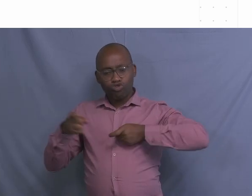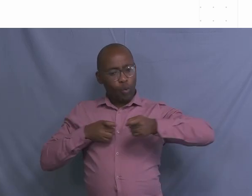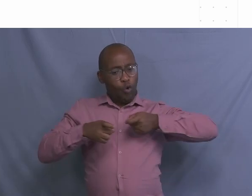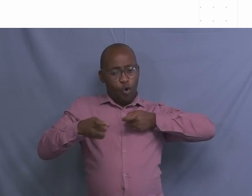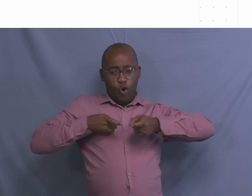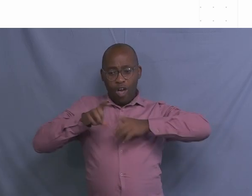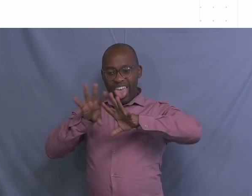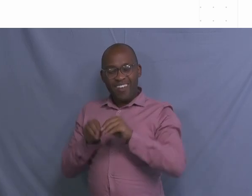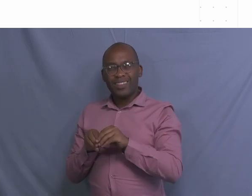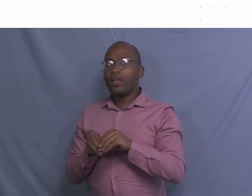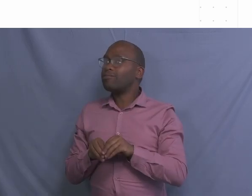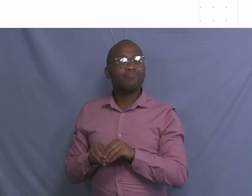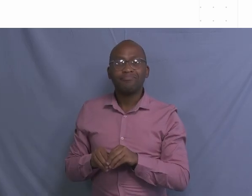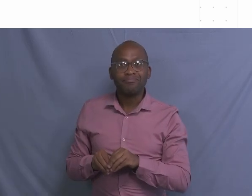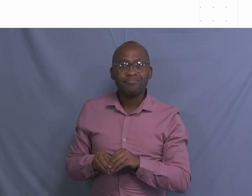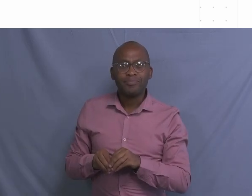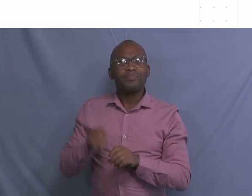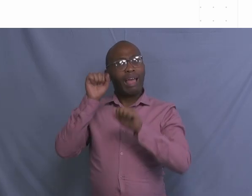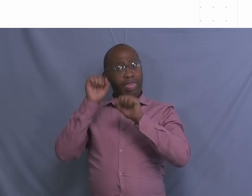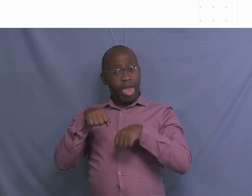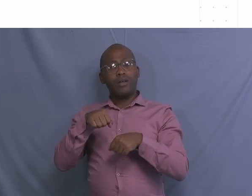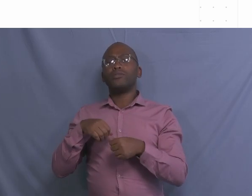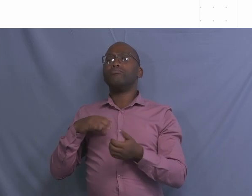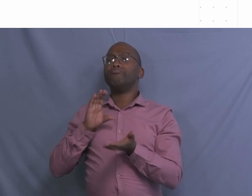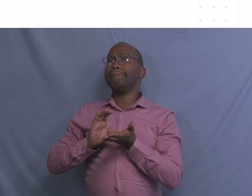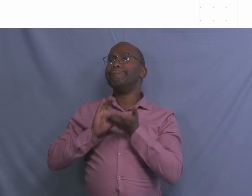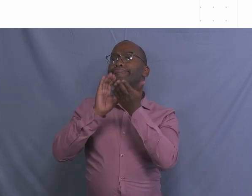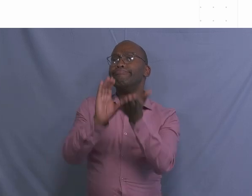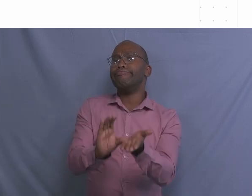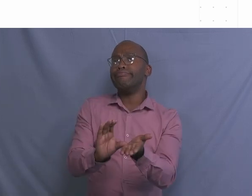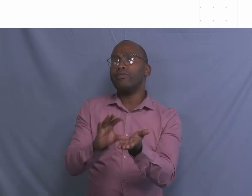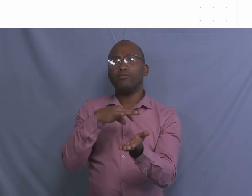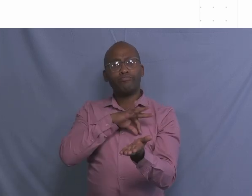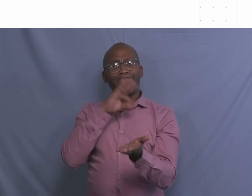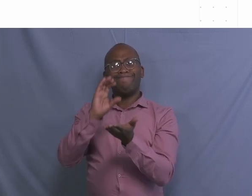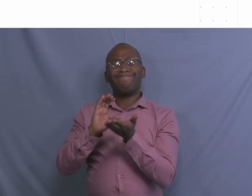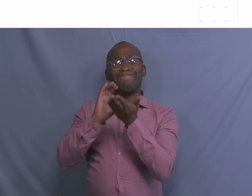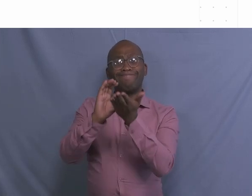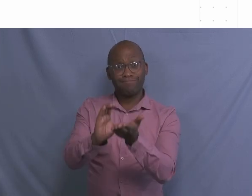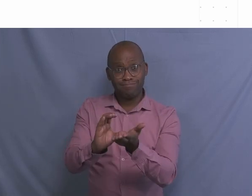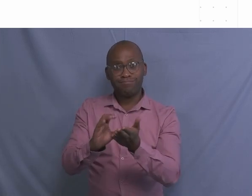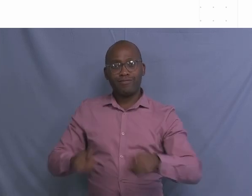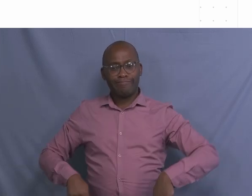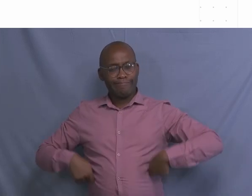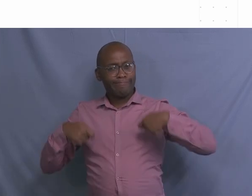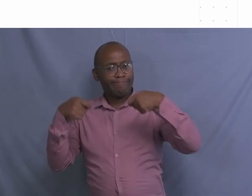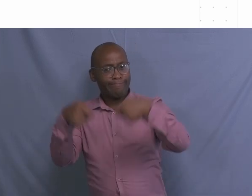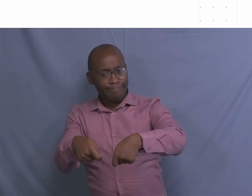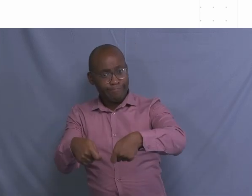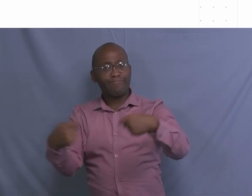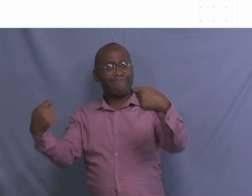that. Yes, they've invested their finances and funding into a company, but they don't have control,